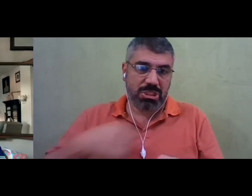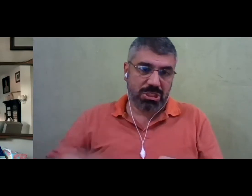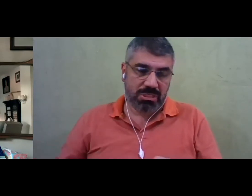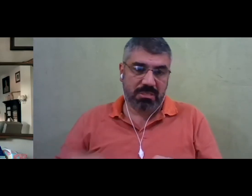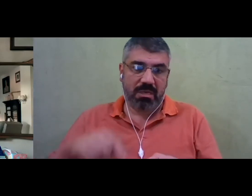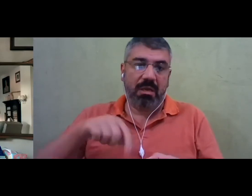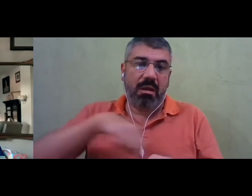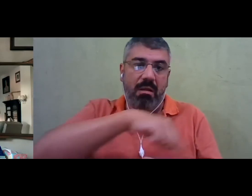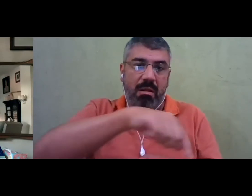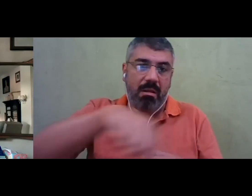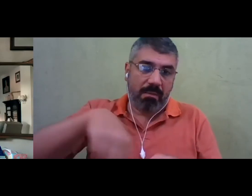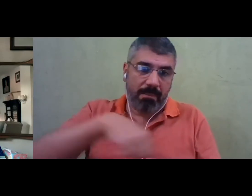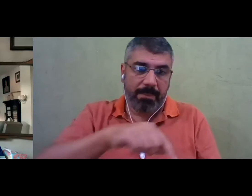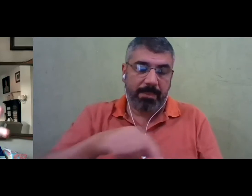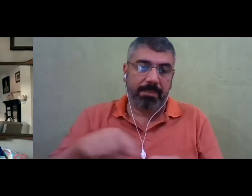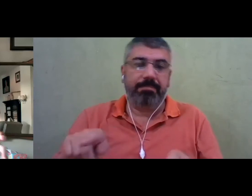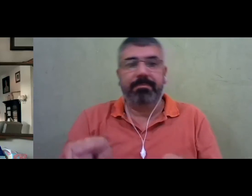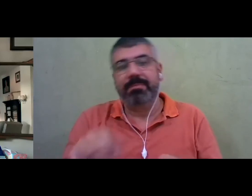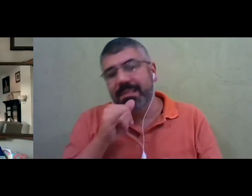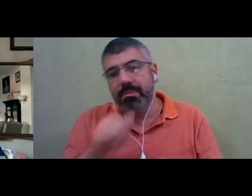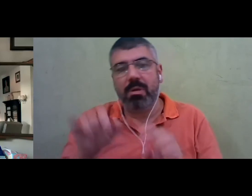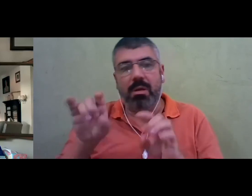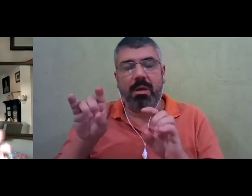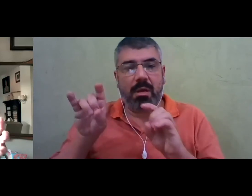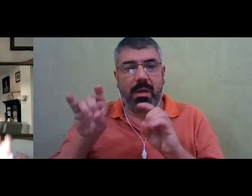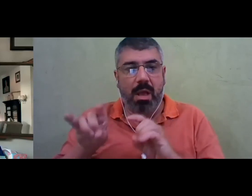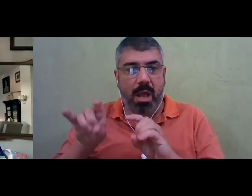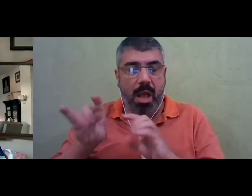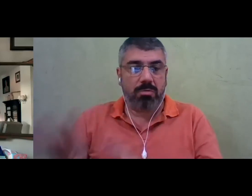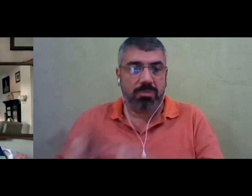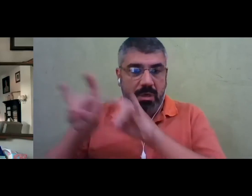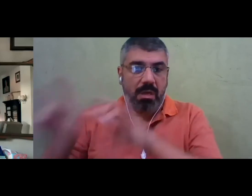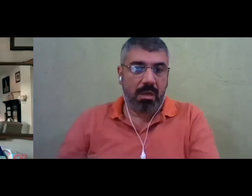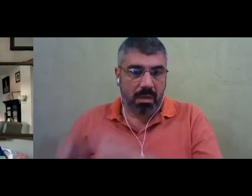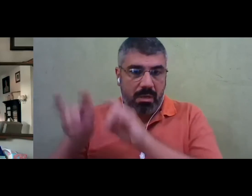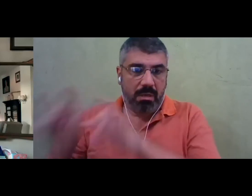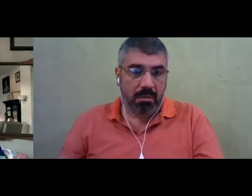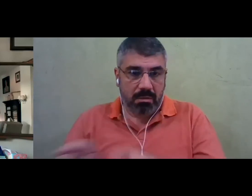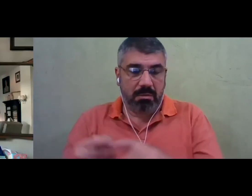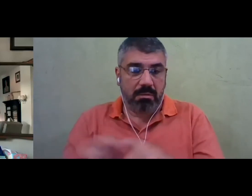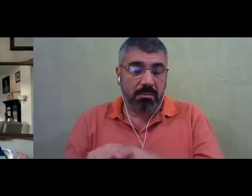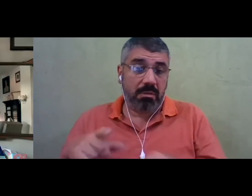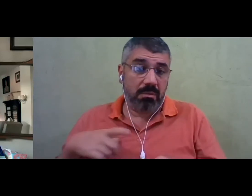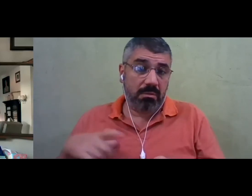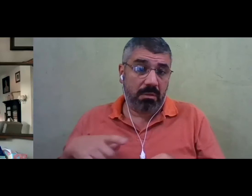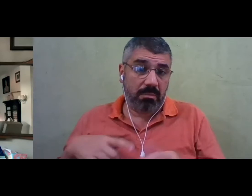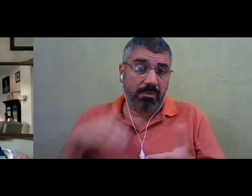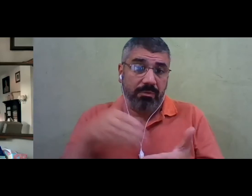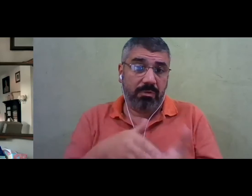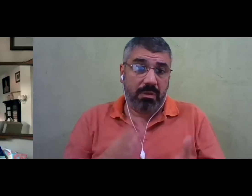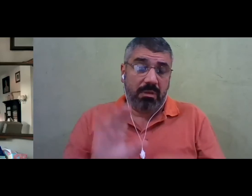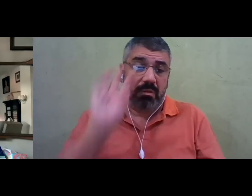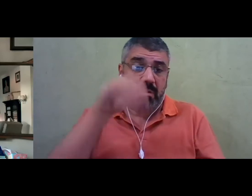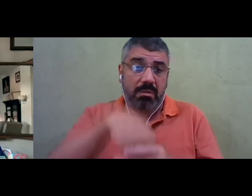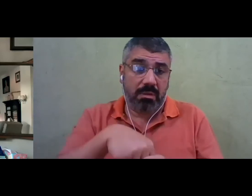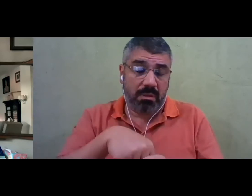states sometimes, right? So we're all divided up. And this is, it's one of those moments when I